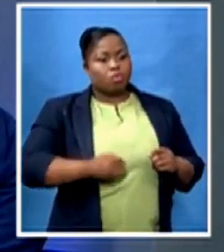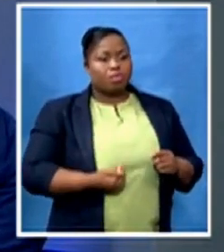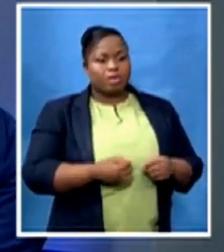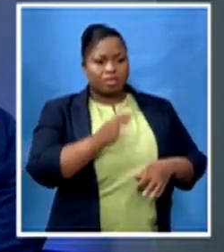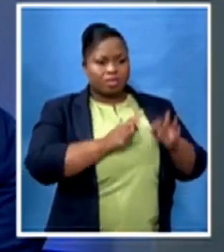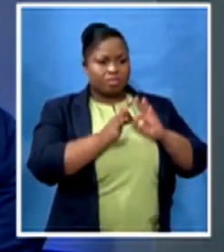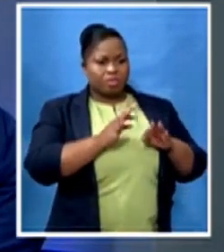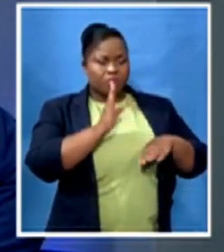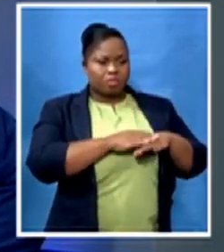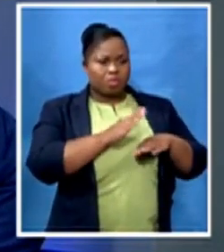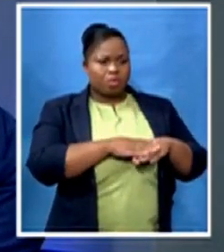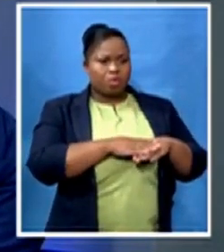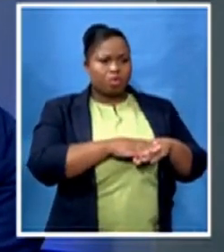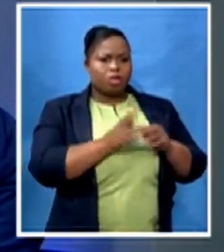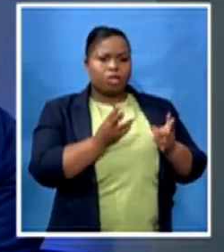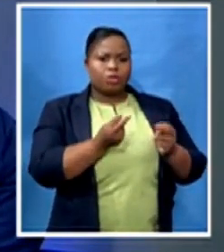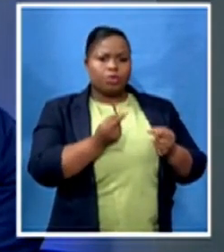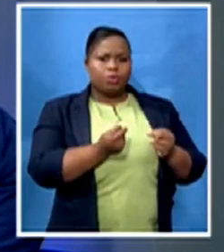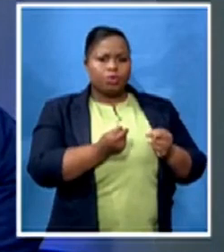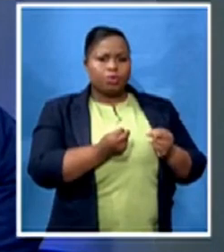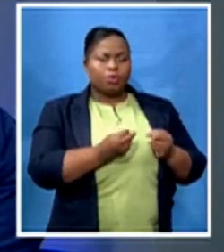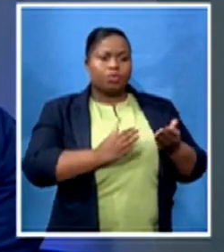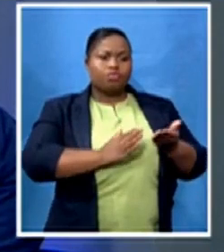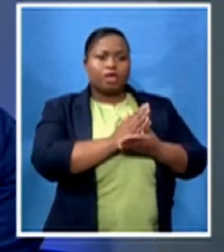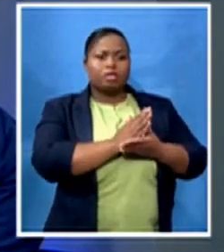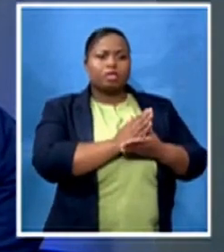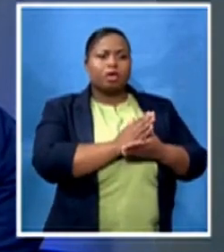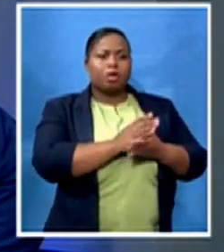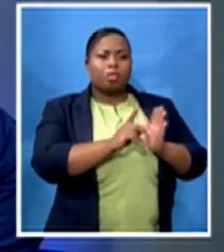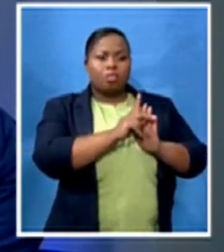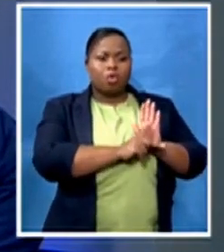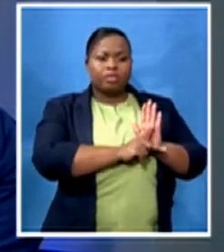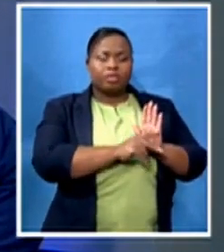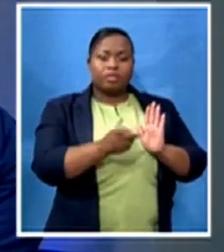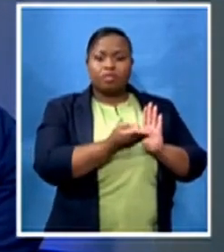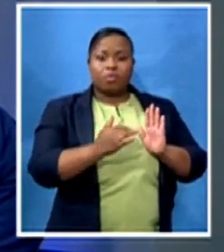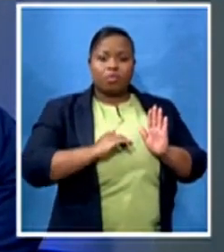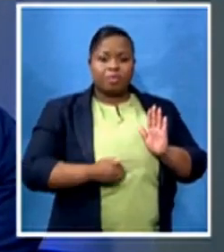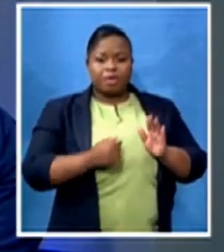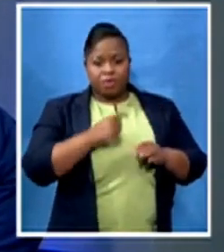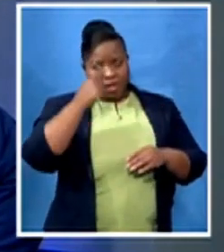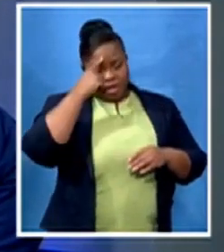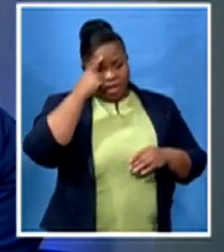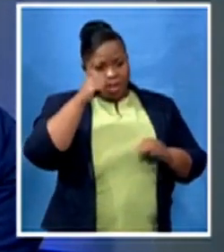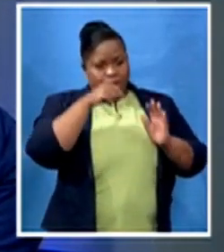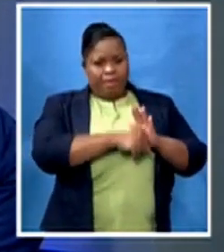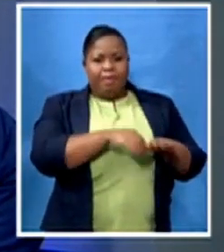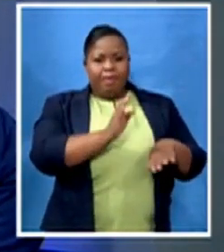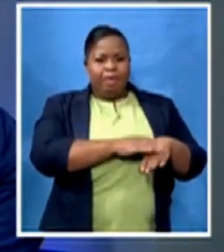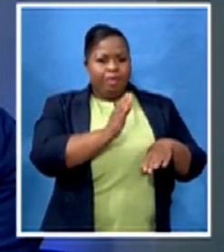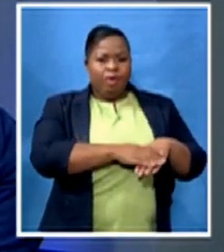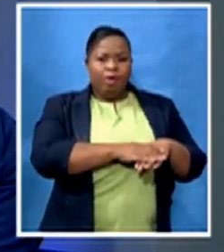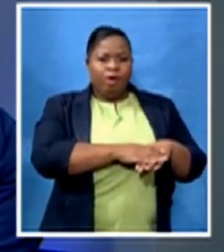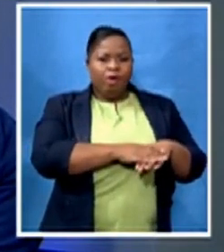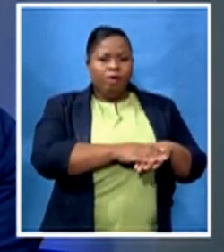and rights policies. Does it go far enough in the right direction in terms of a rights-driven approach? I want